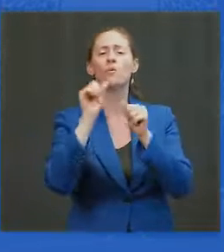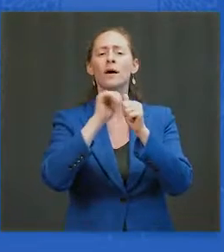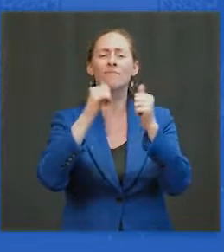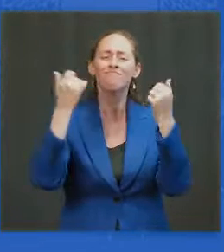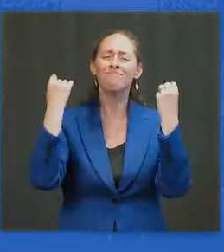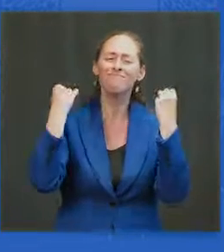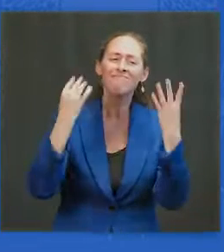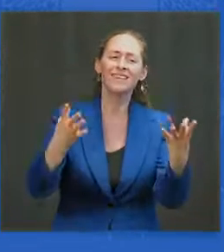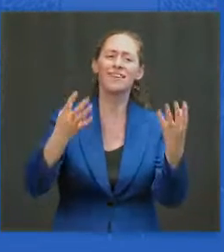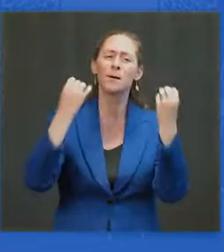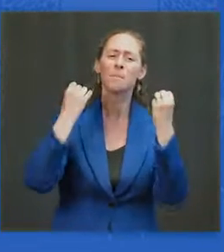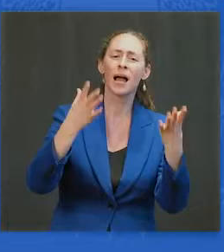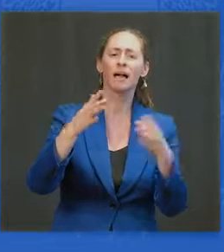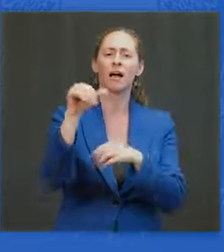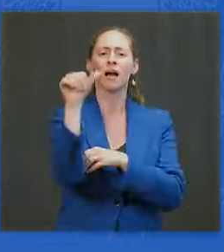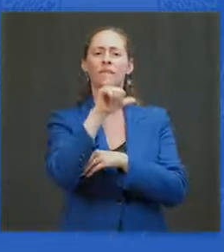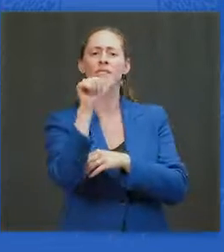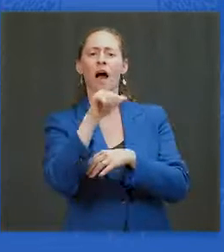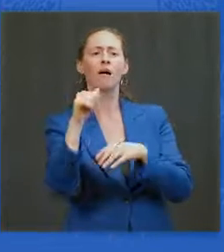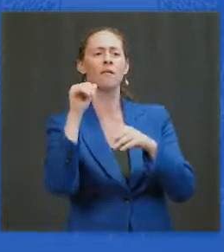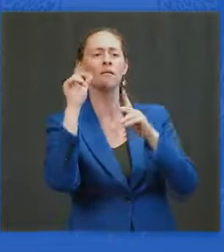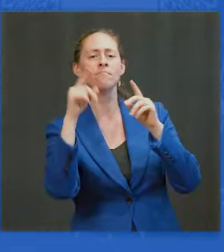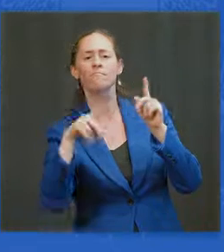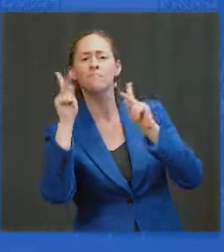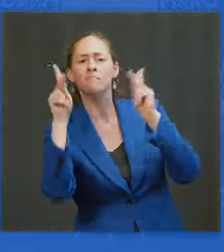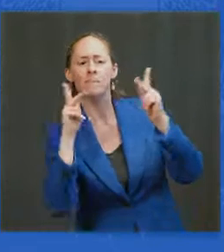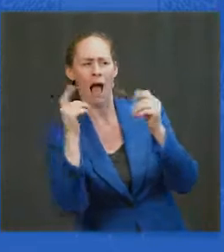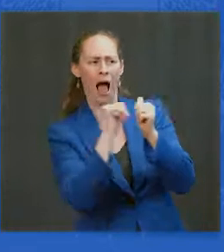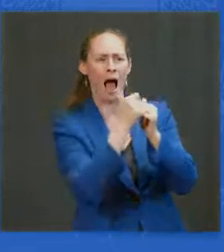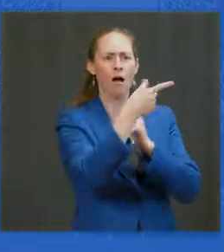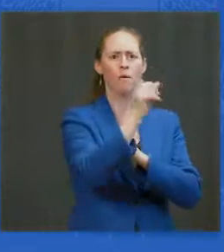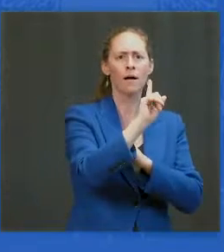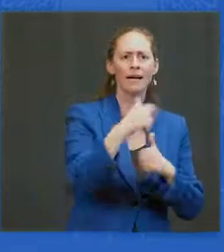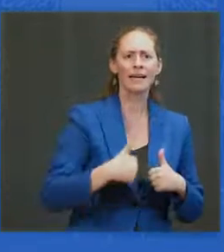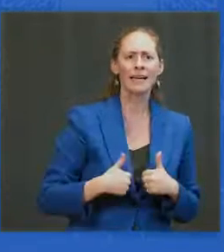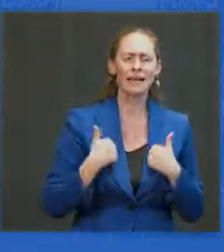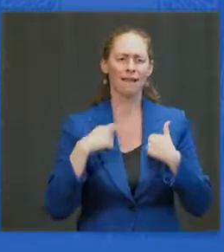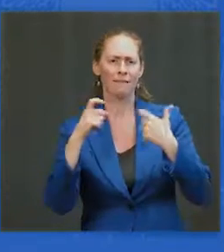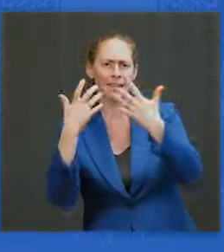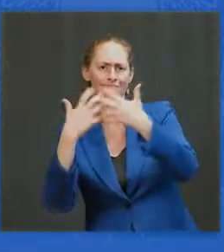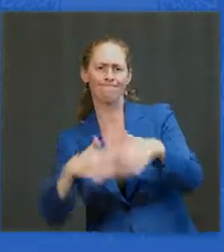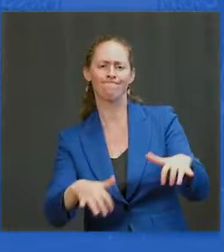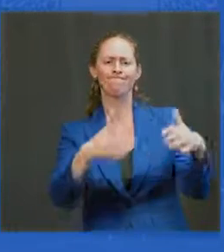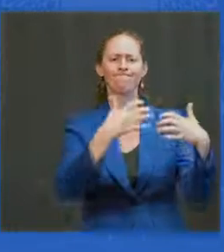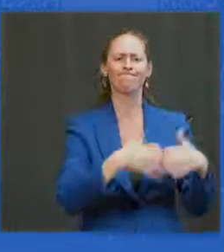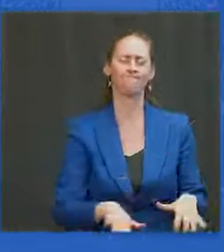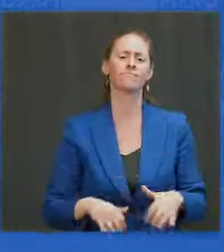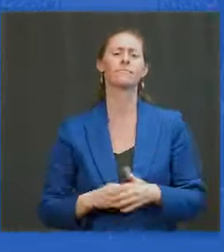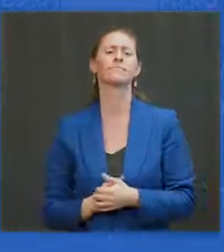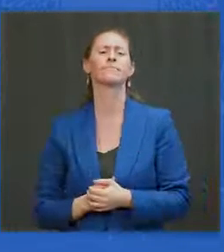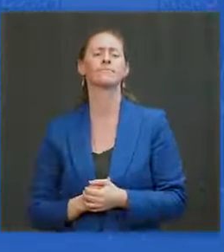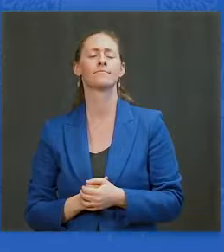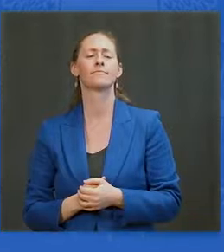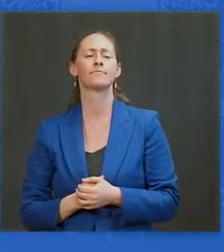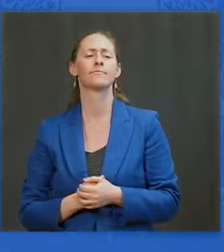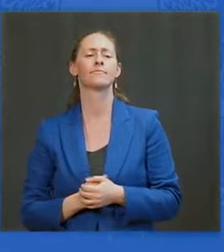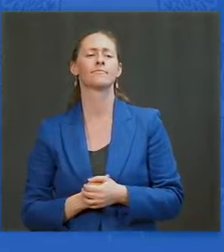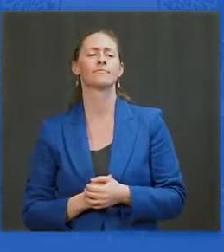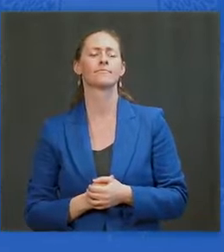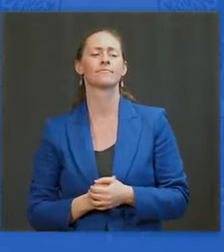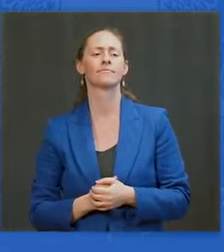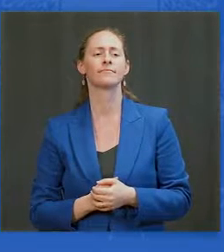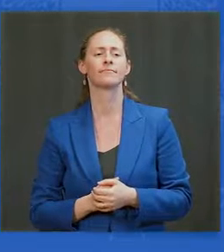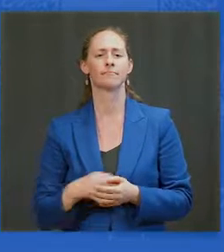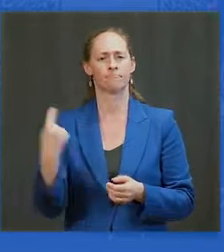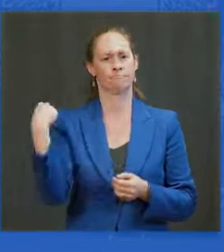United States will do our part, and we are already working closely with refugee organizations to rebuild a system that was purposely